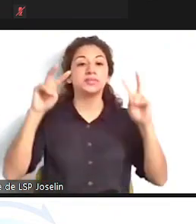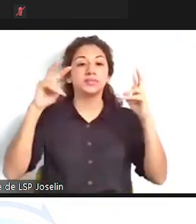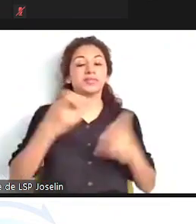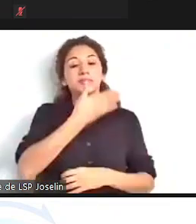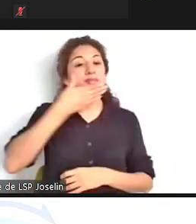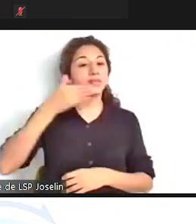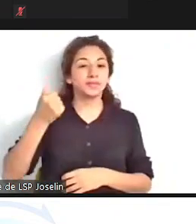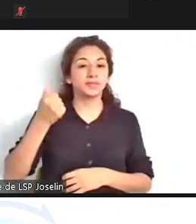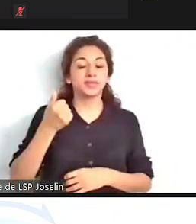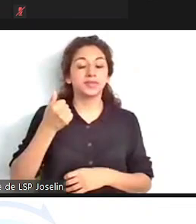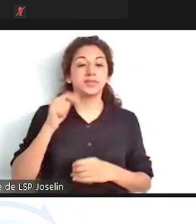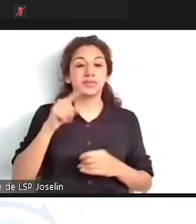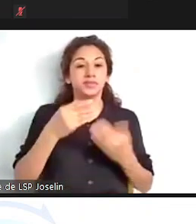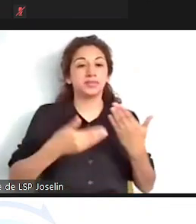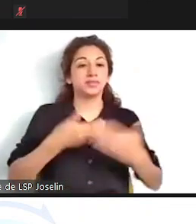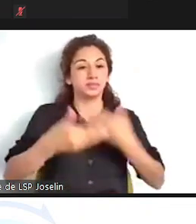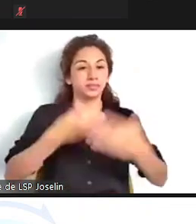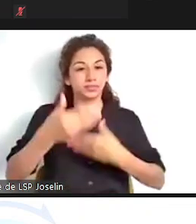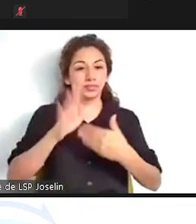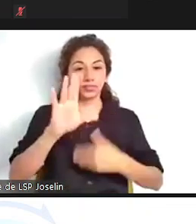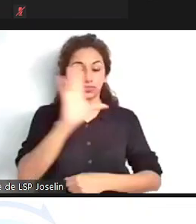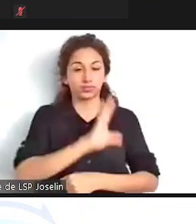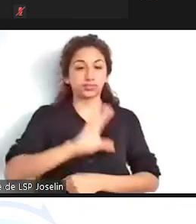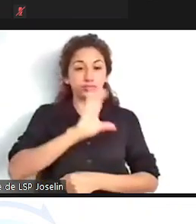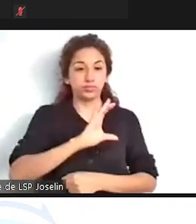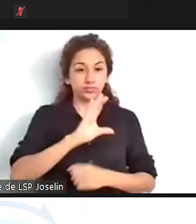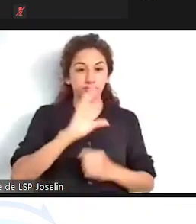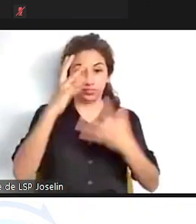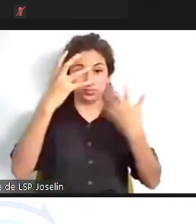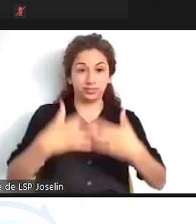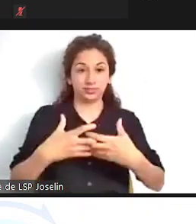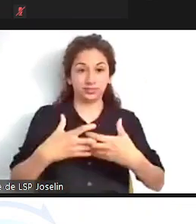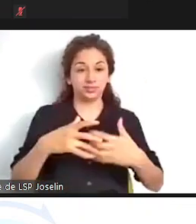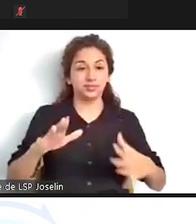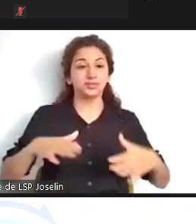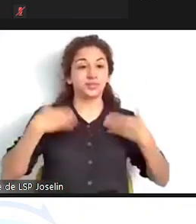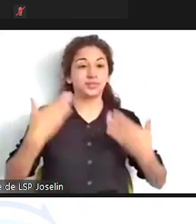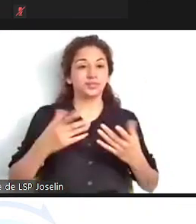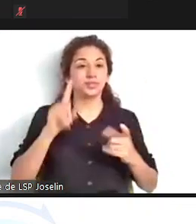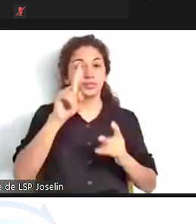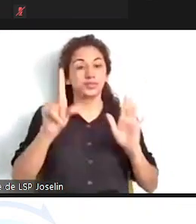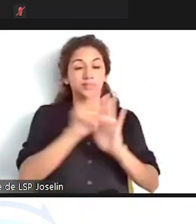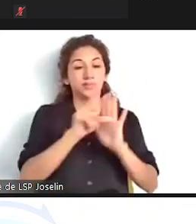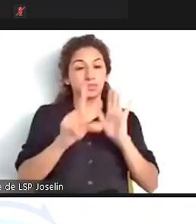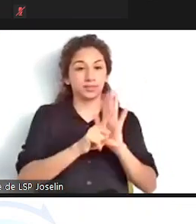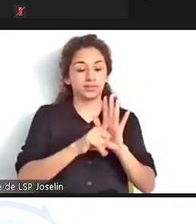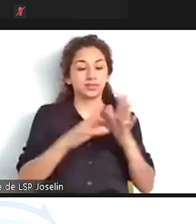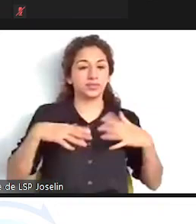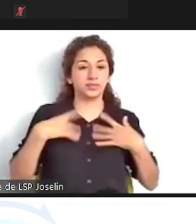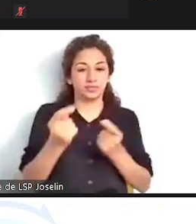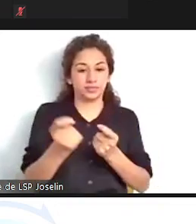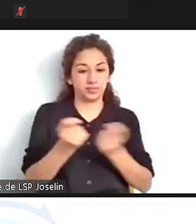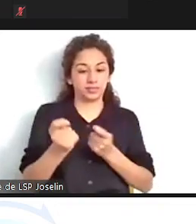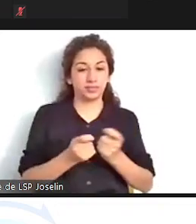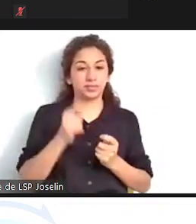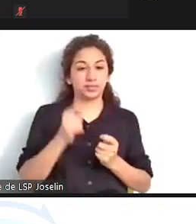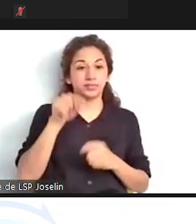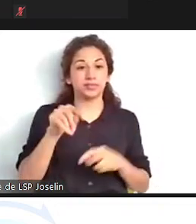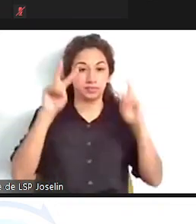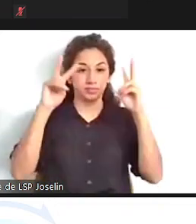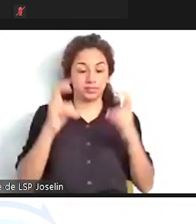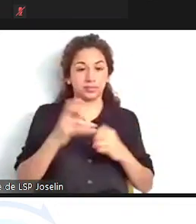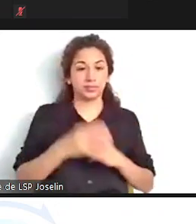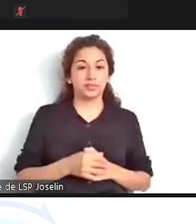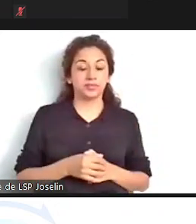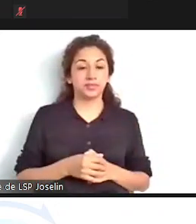for companies to improve their behavior to change their conduct we could they could adopt a bill to regulate that